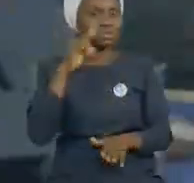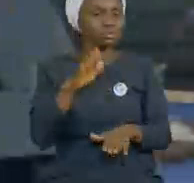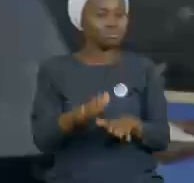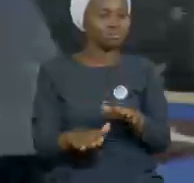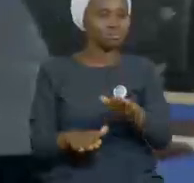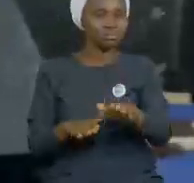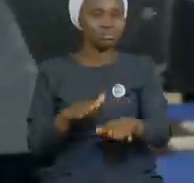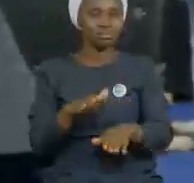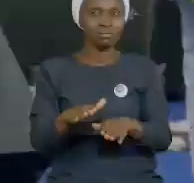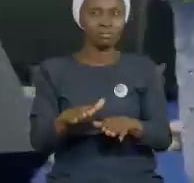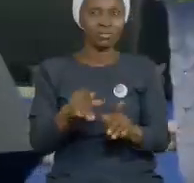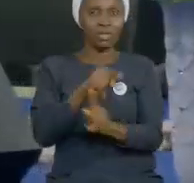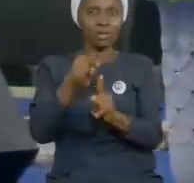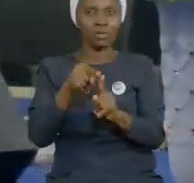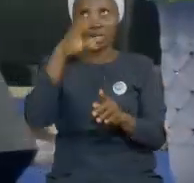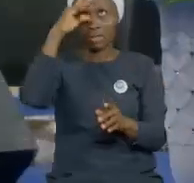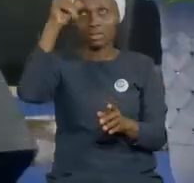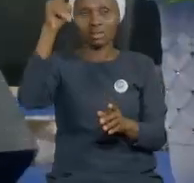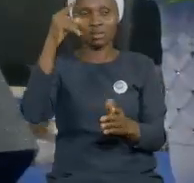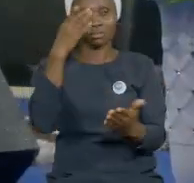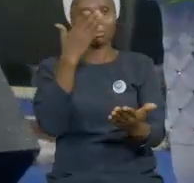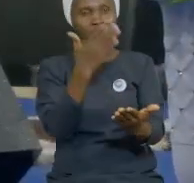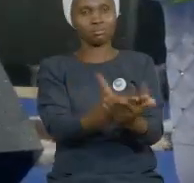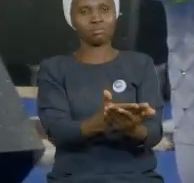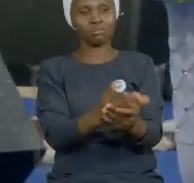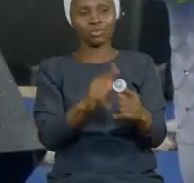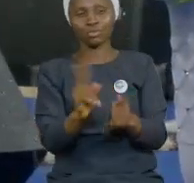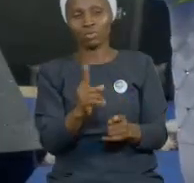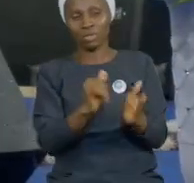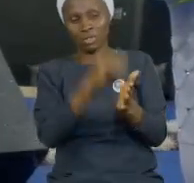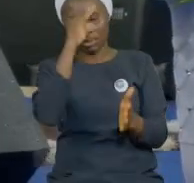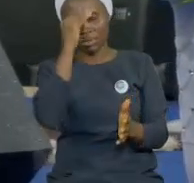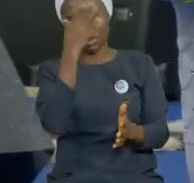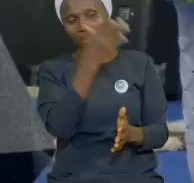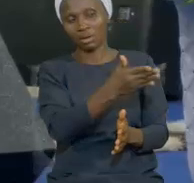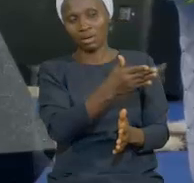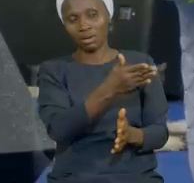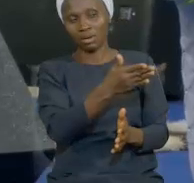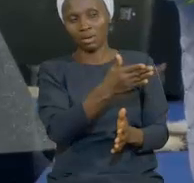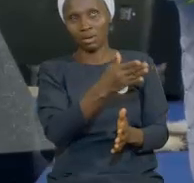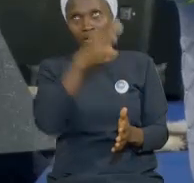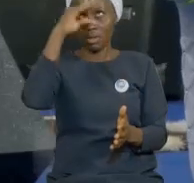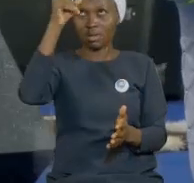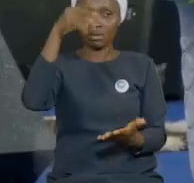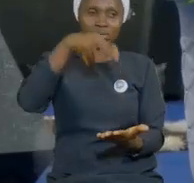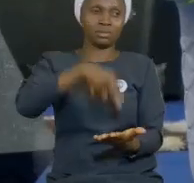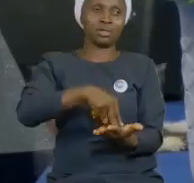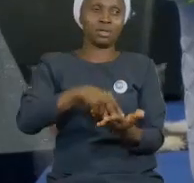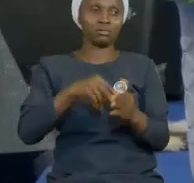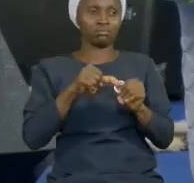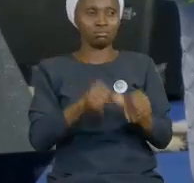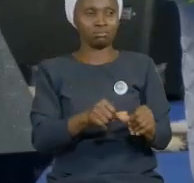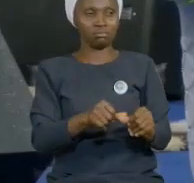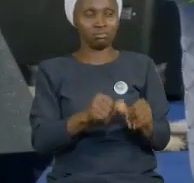When he got to where he was, He stood still. He looked